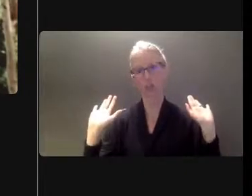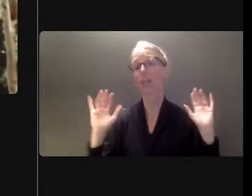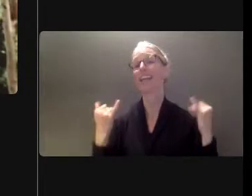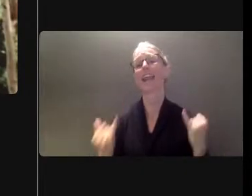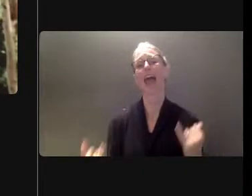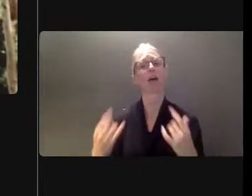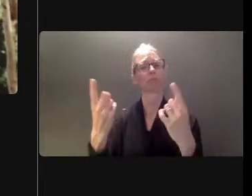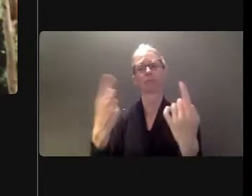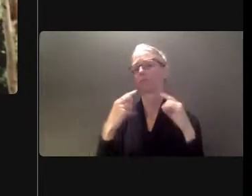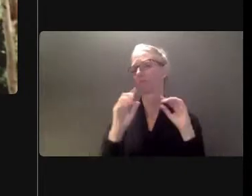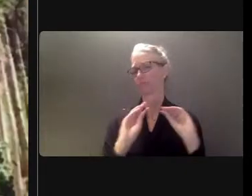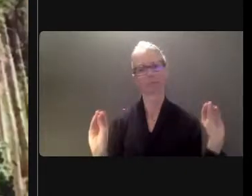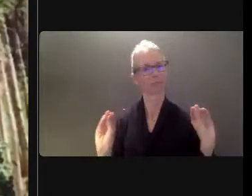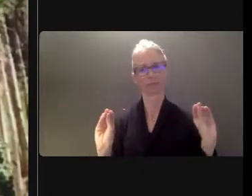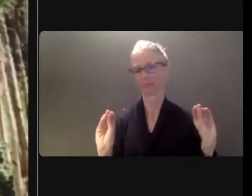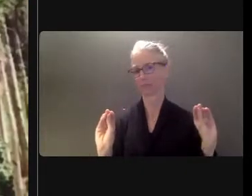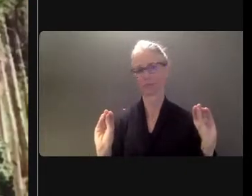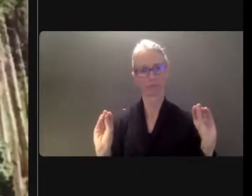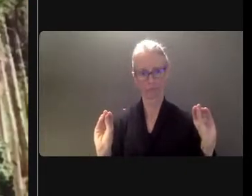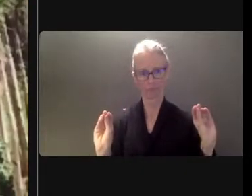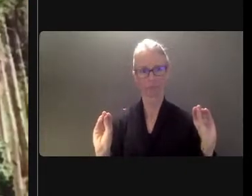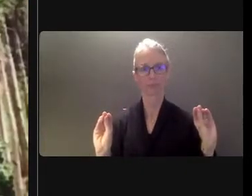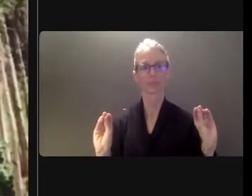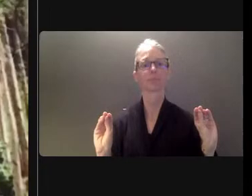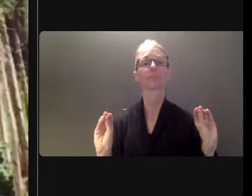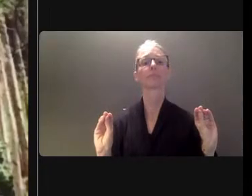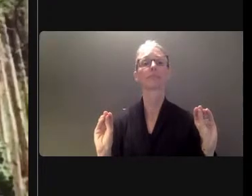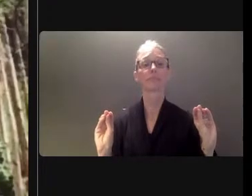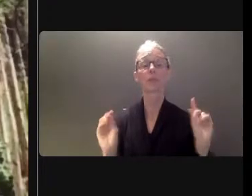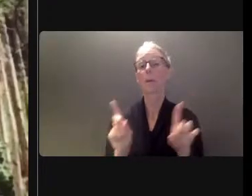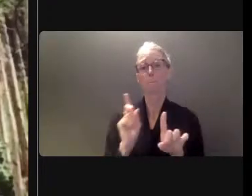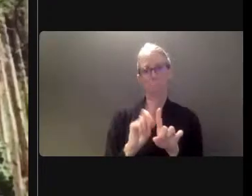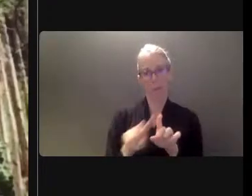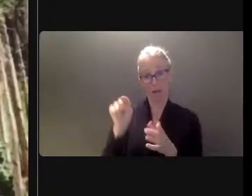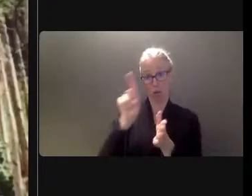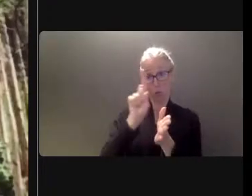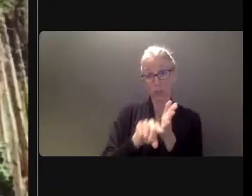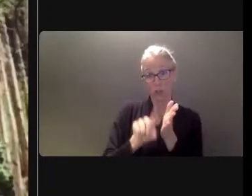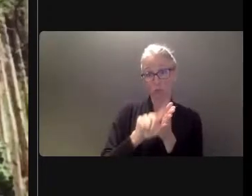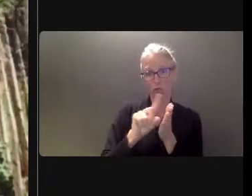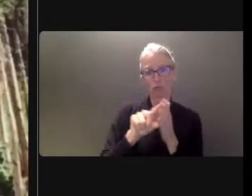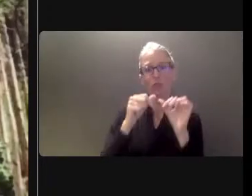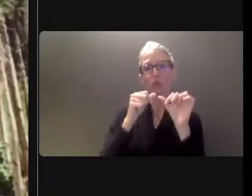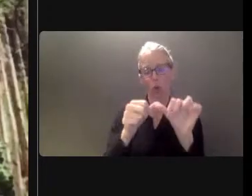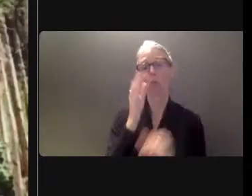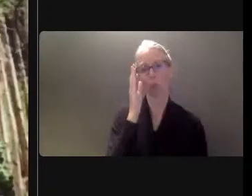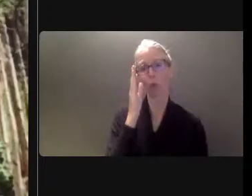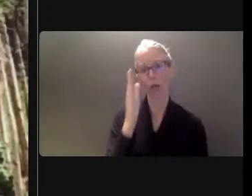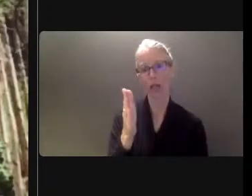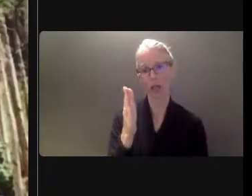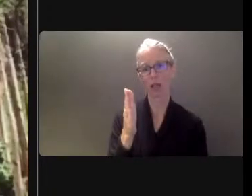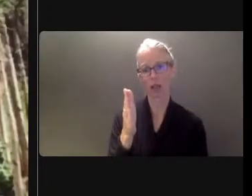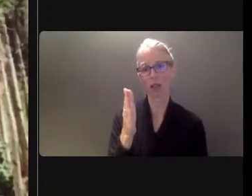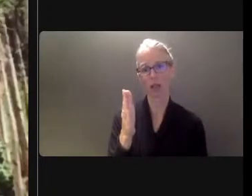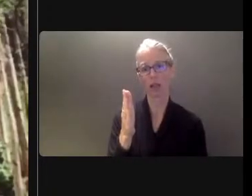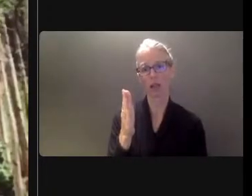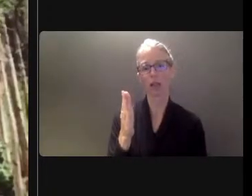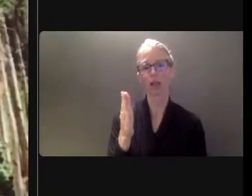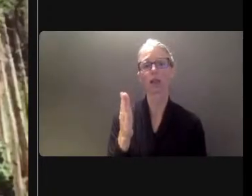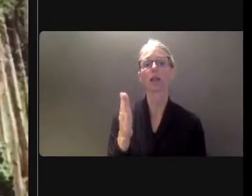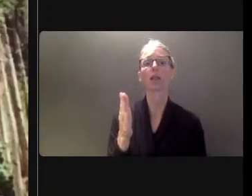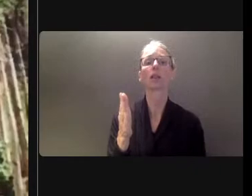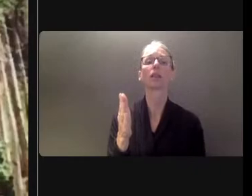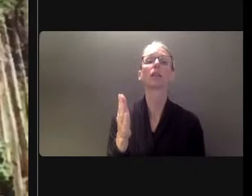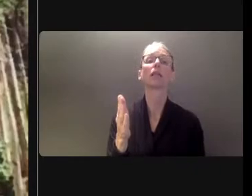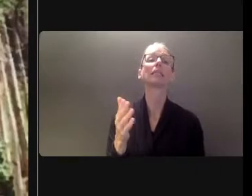this time, but we are hoping to continue this research into the future with, hopefully some additional